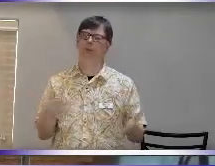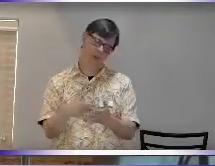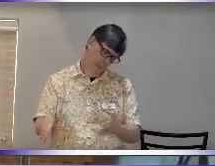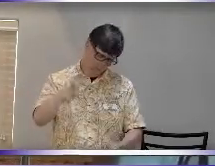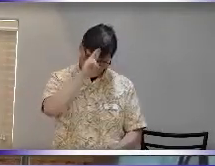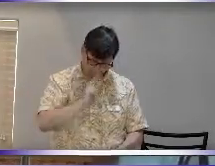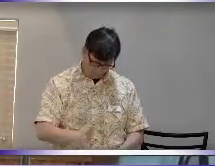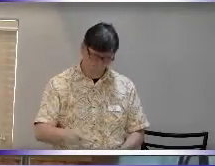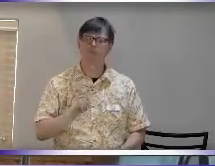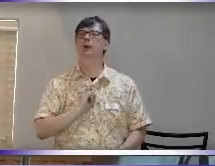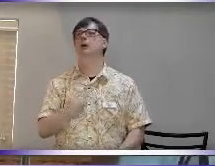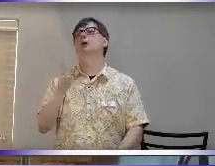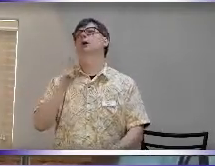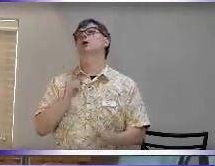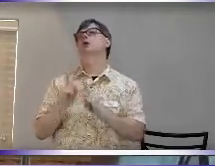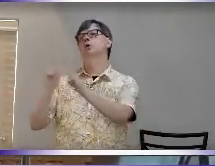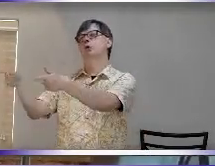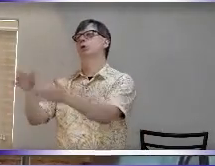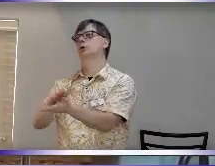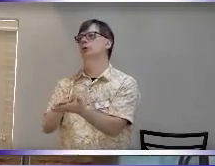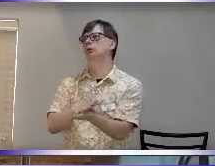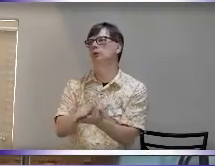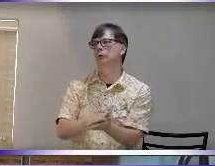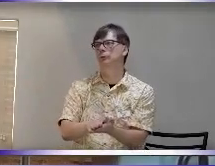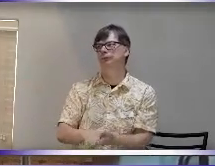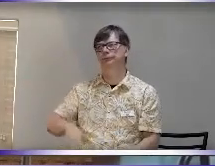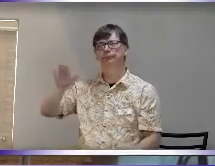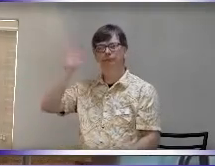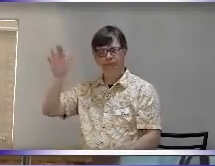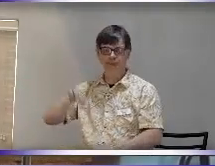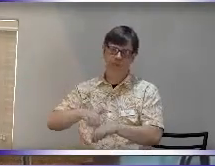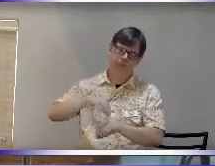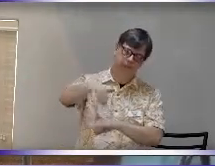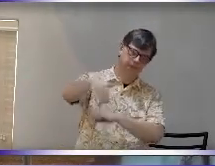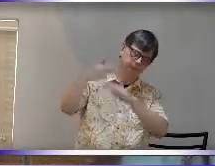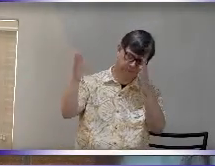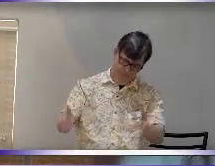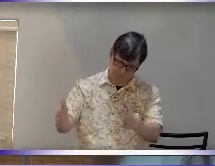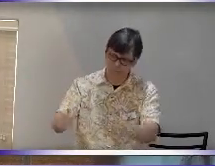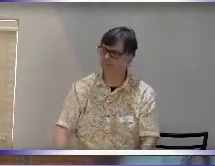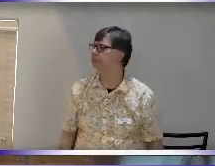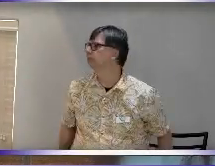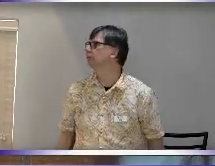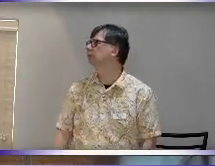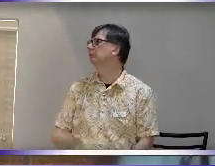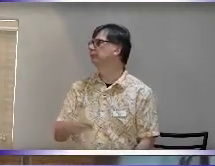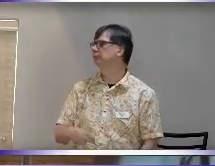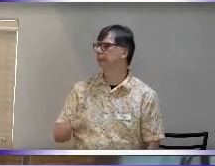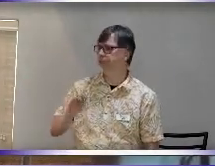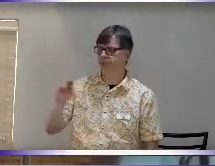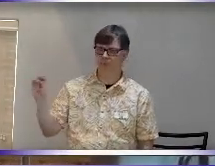but I go to treatment. The five-step affirmative prayer. We heard an invocation this morning from